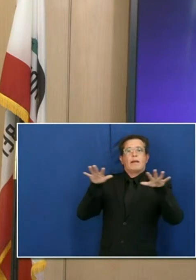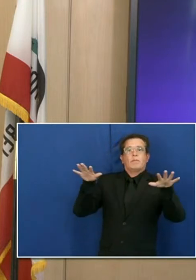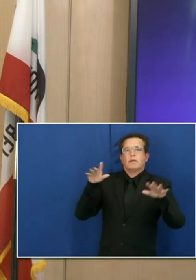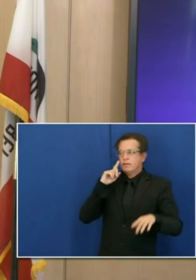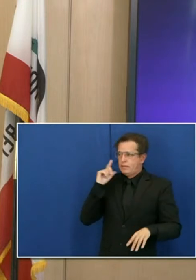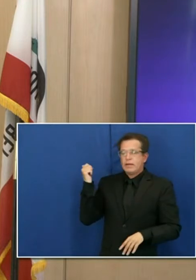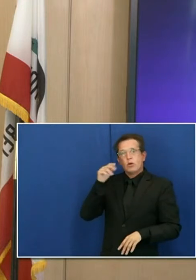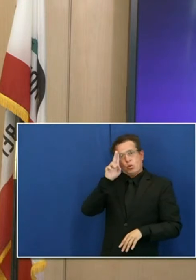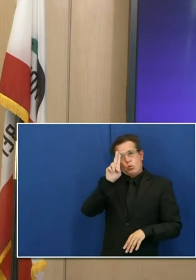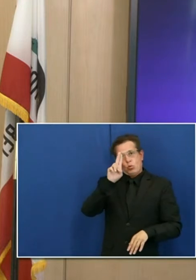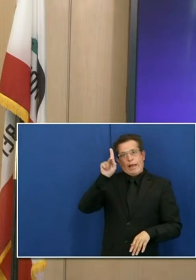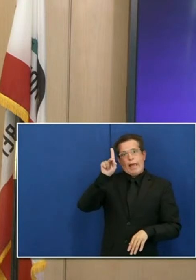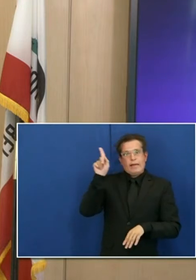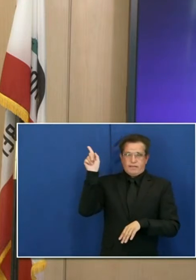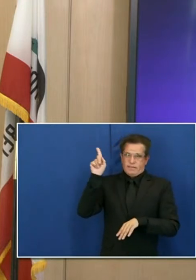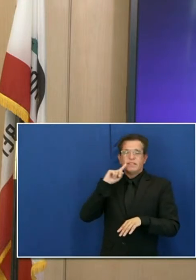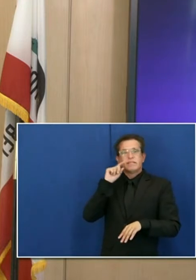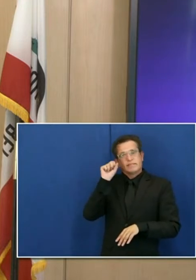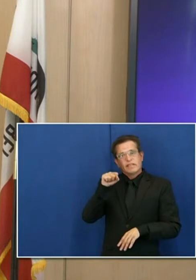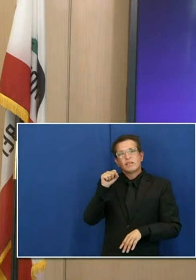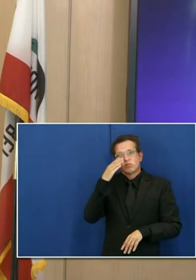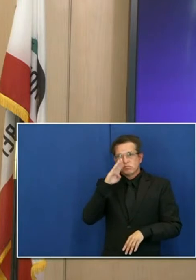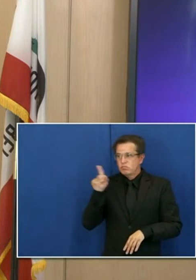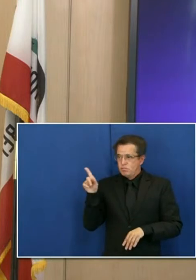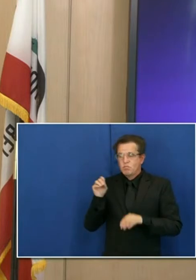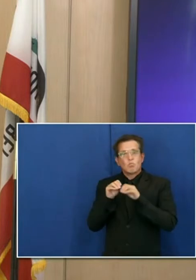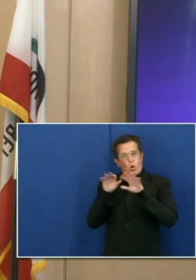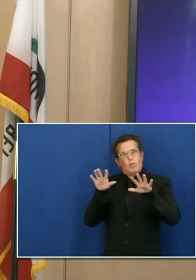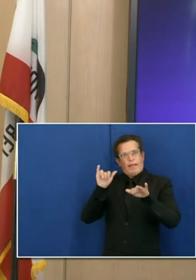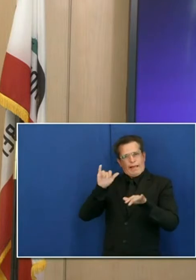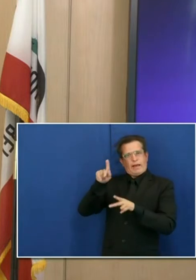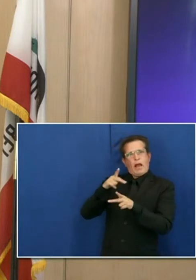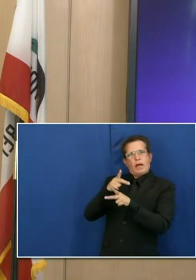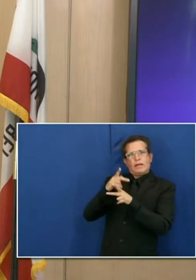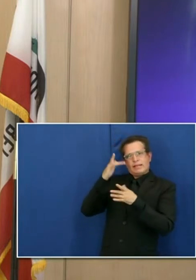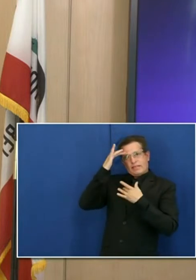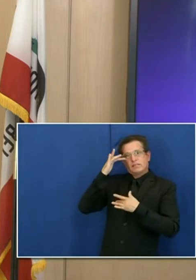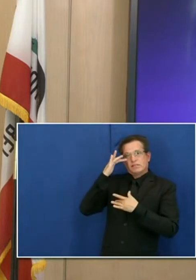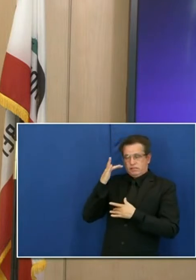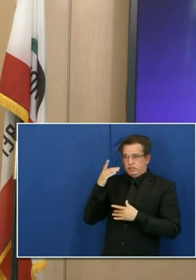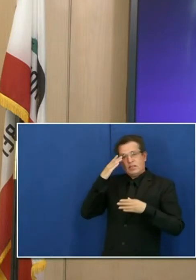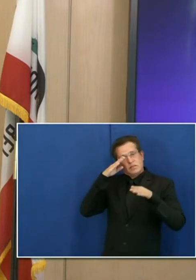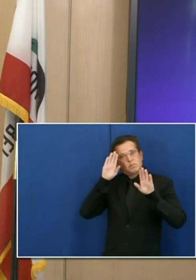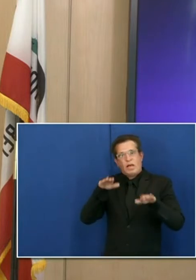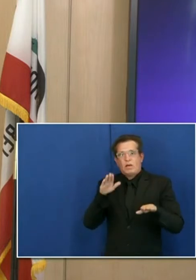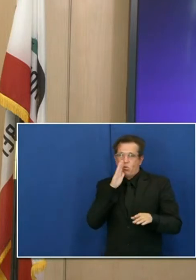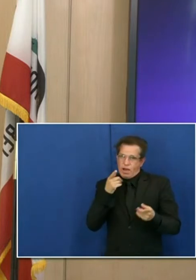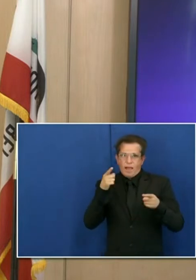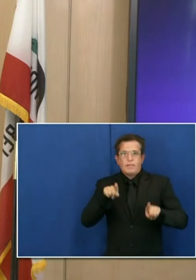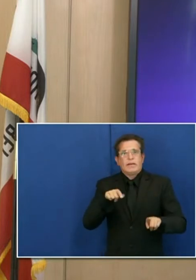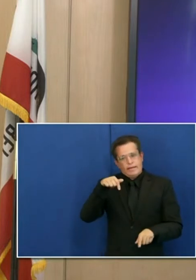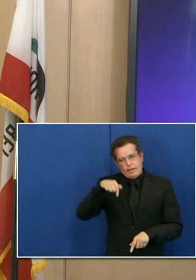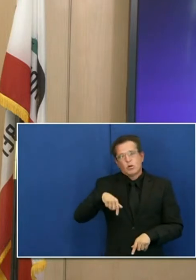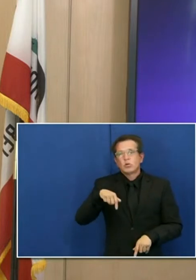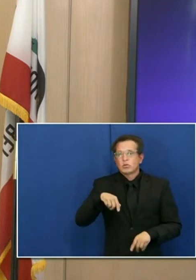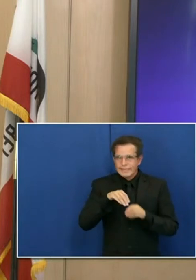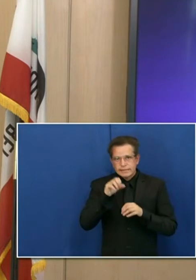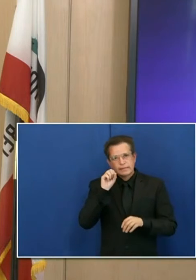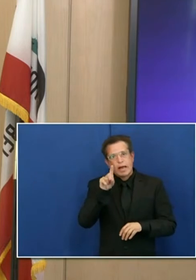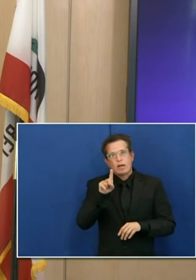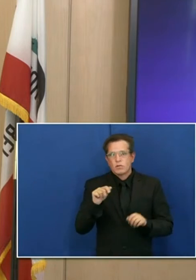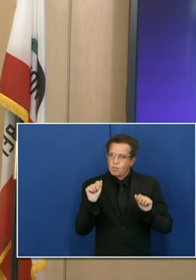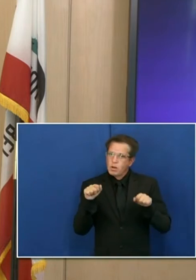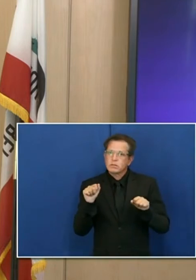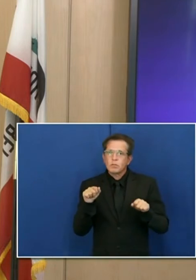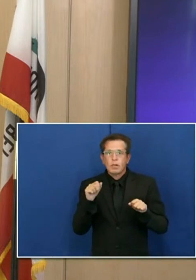is, and we know that it's because of the properties of this particular lineage. We should expect that the same is going to be true here in San Diego, but